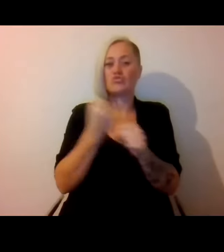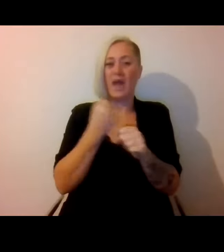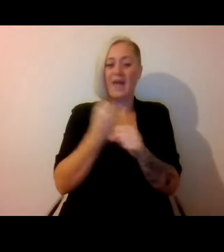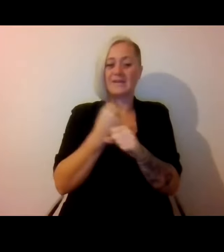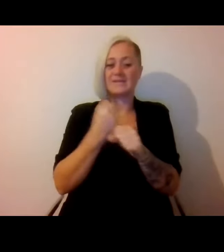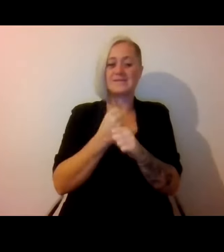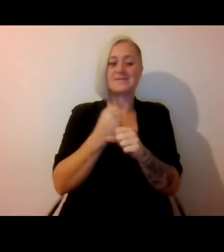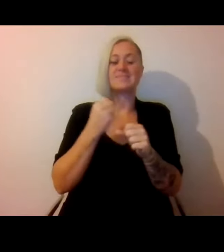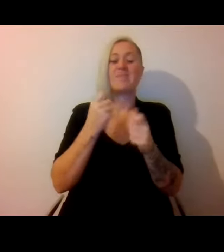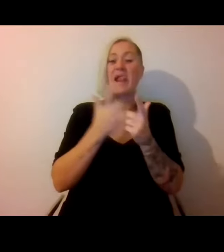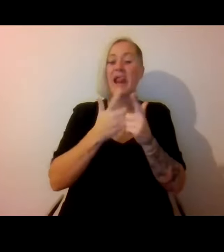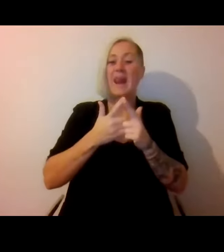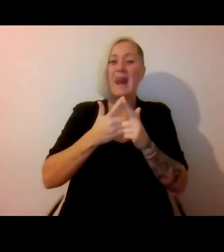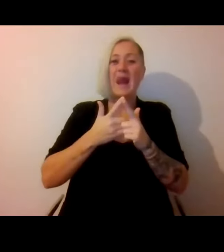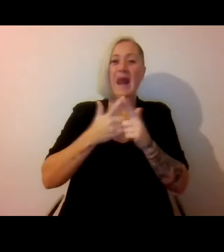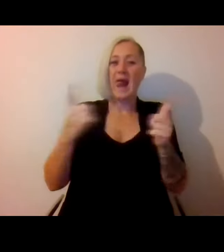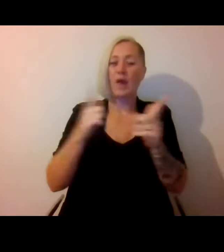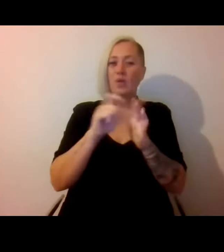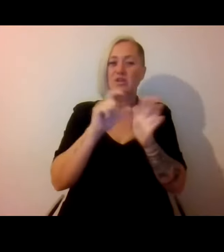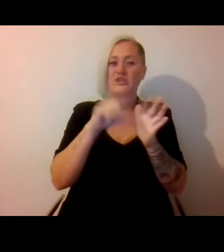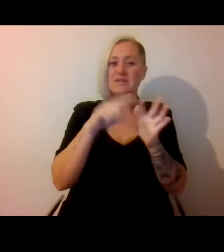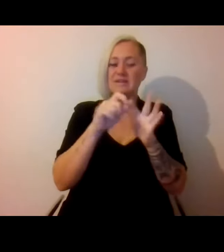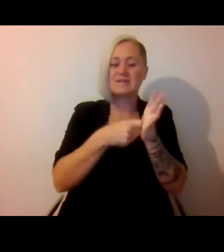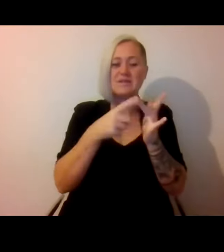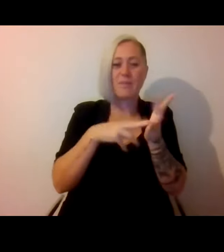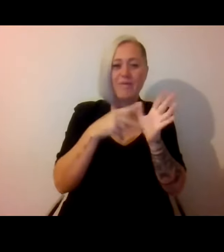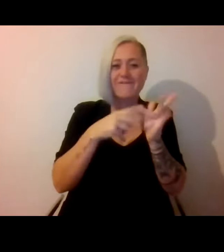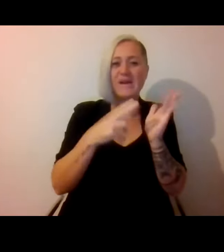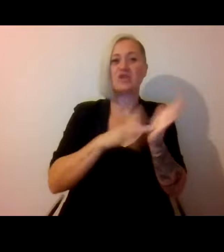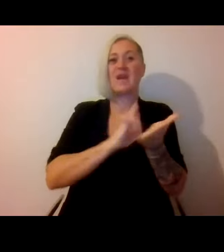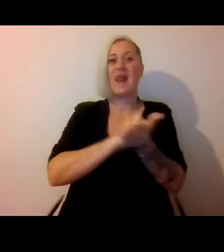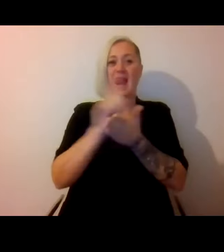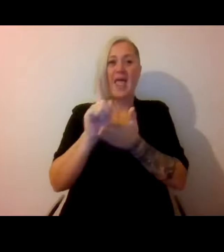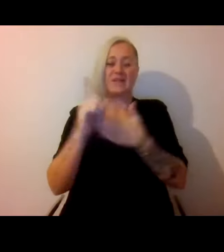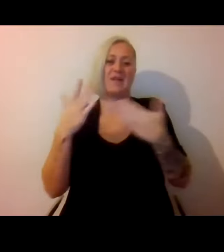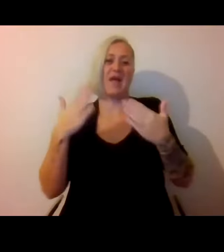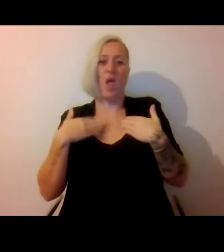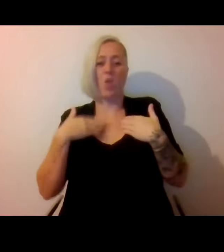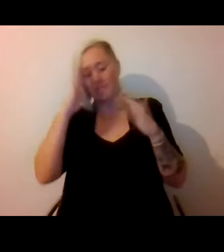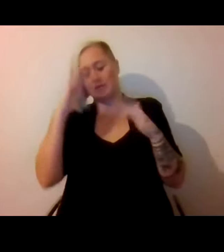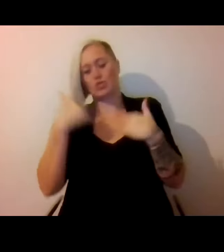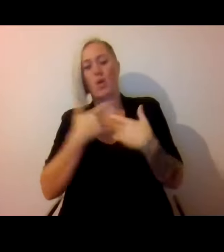language deprivation and behavioural health problems. So,